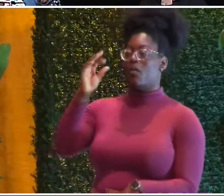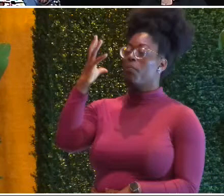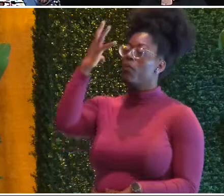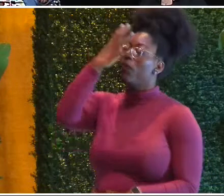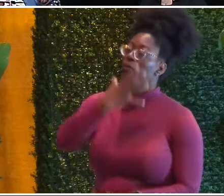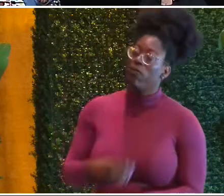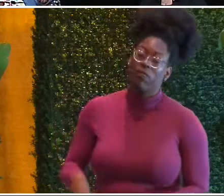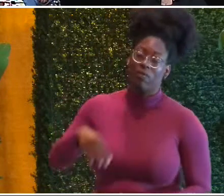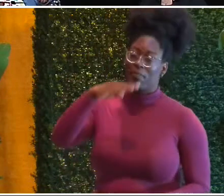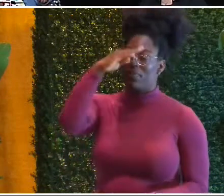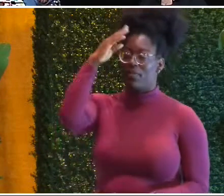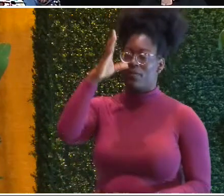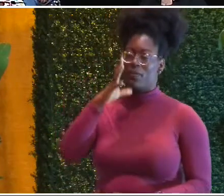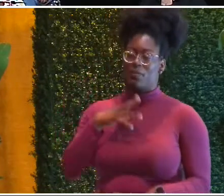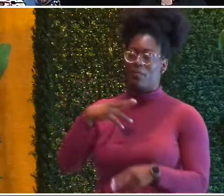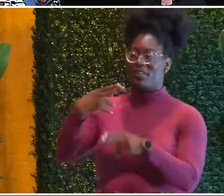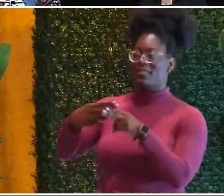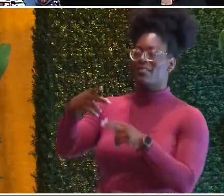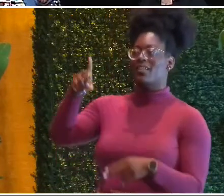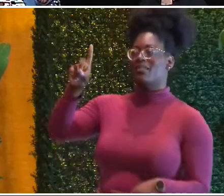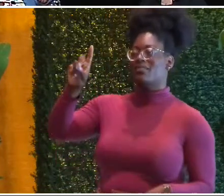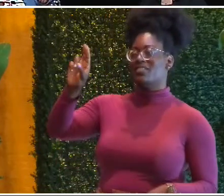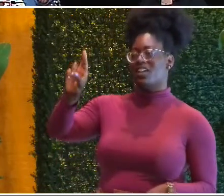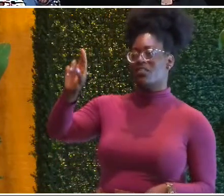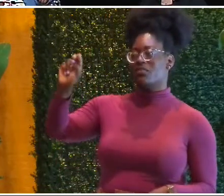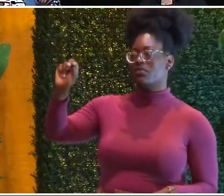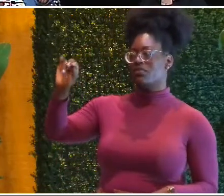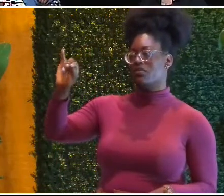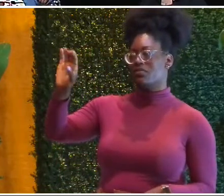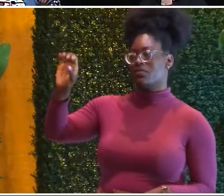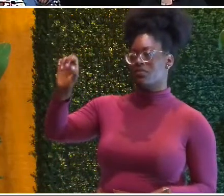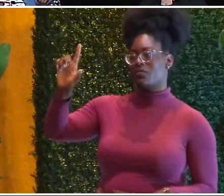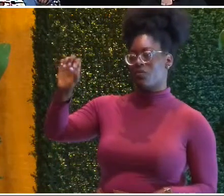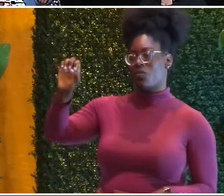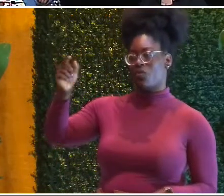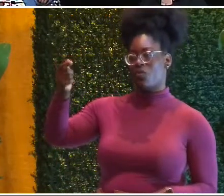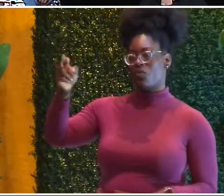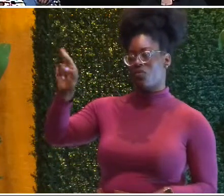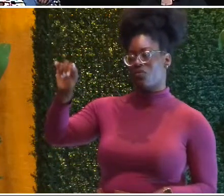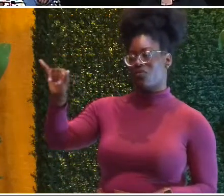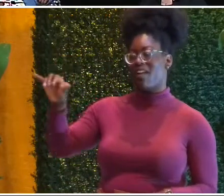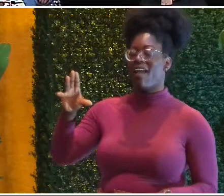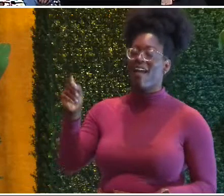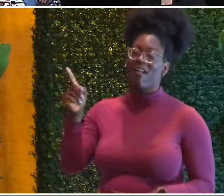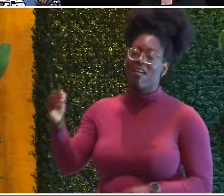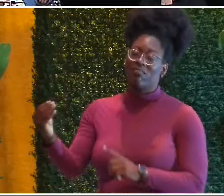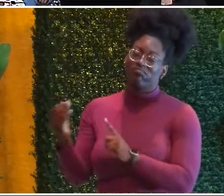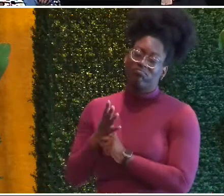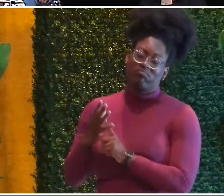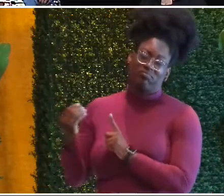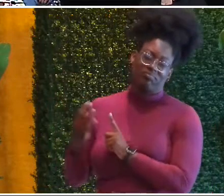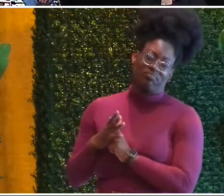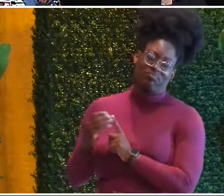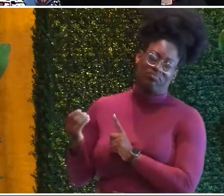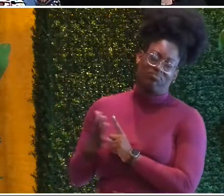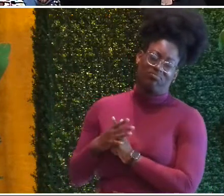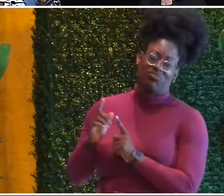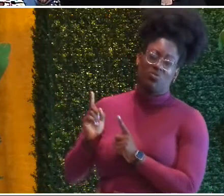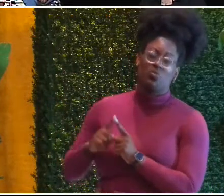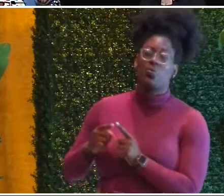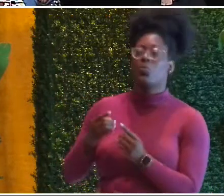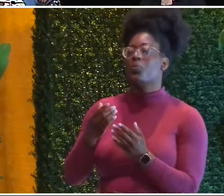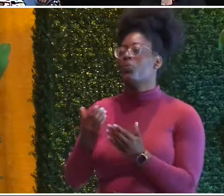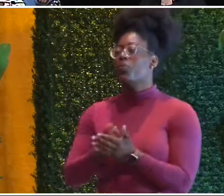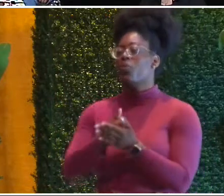Ray, and she exposed me to so much more. And so that was where I found a new